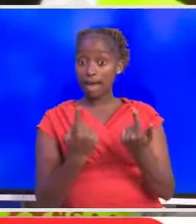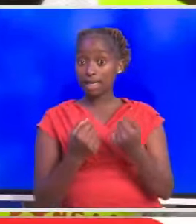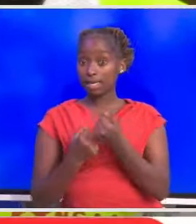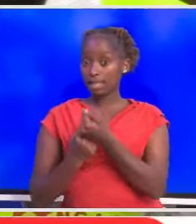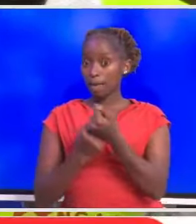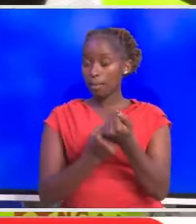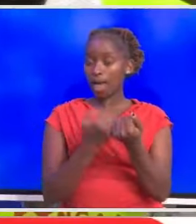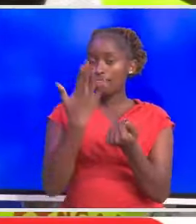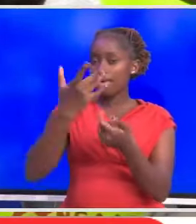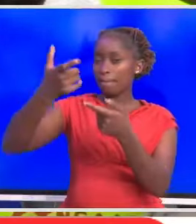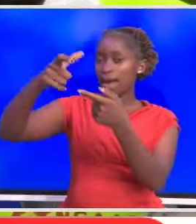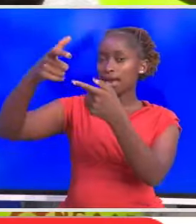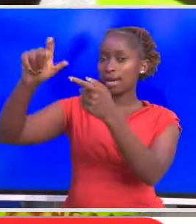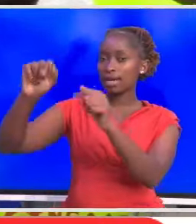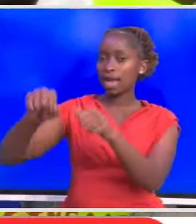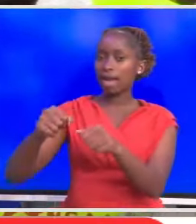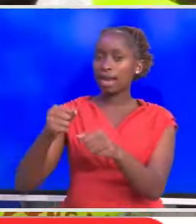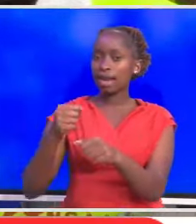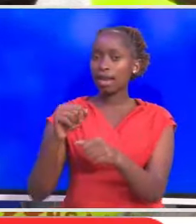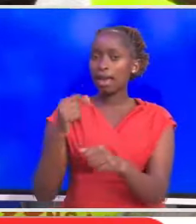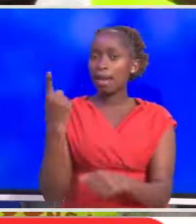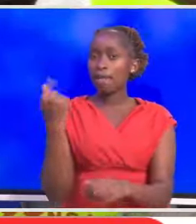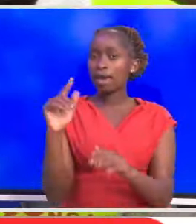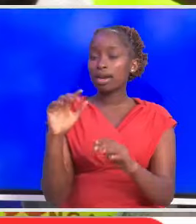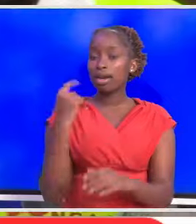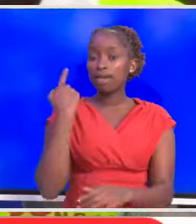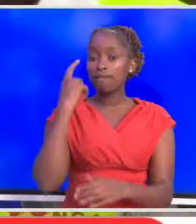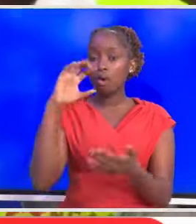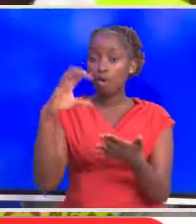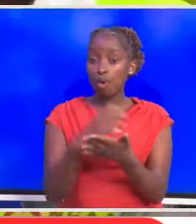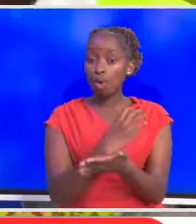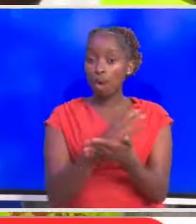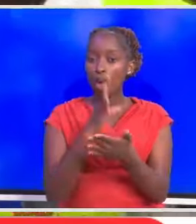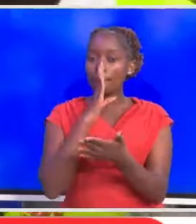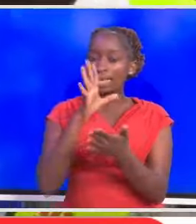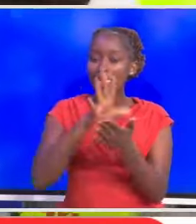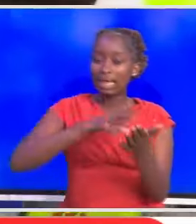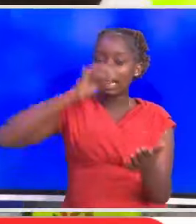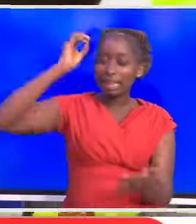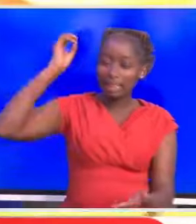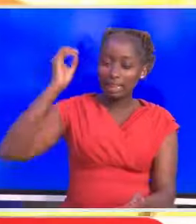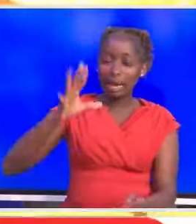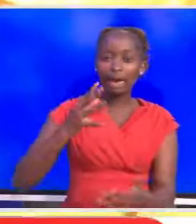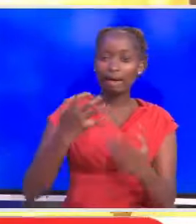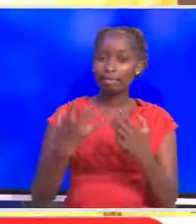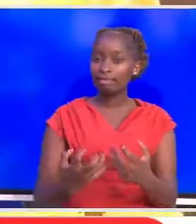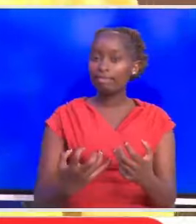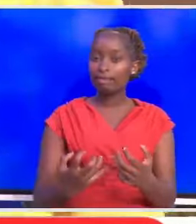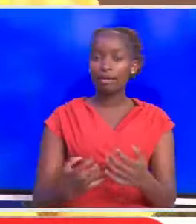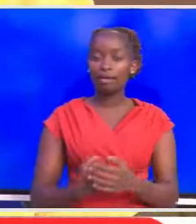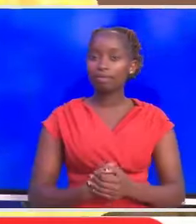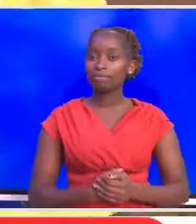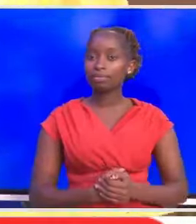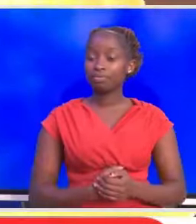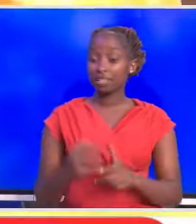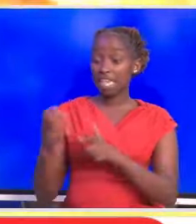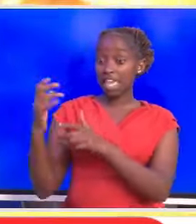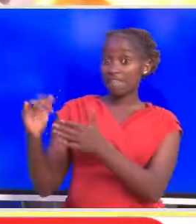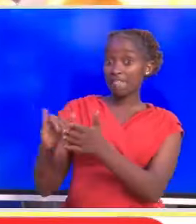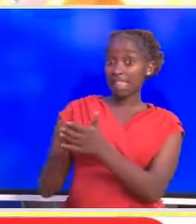waongeze bei ya pombe, iwe kali sana, ikuwe very expensive. Na hata hii ya